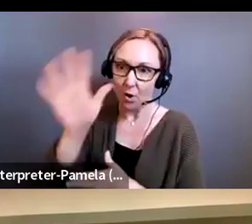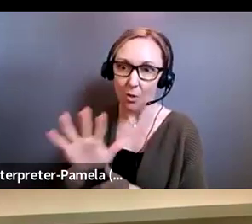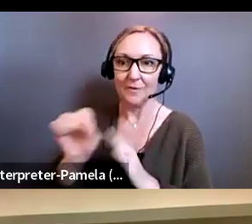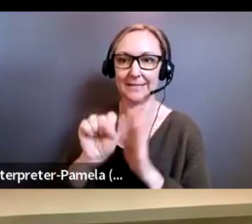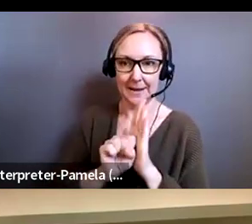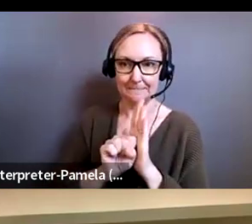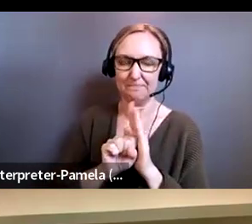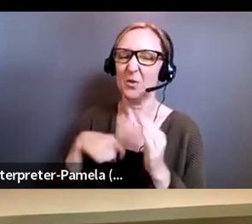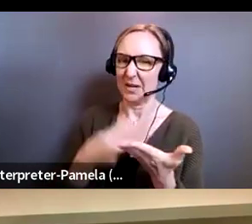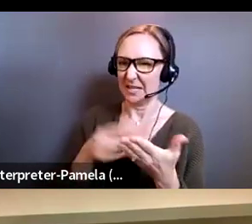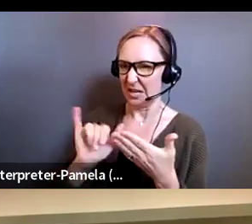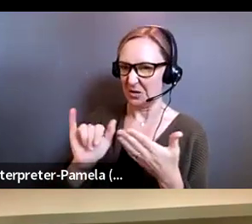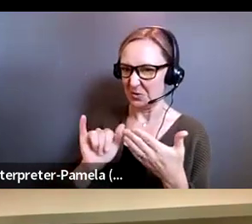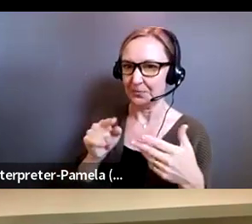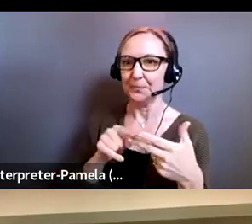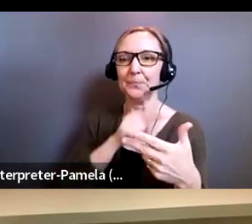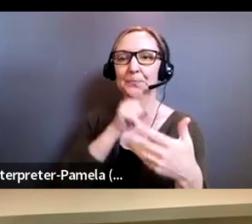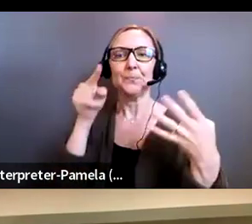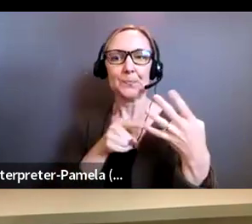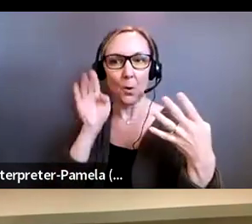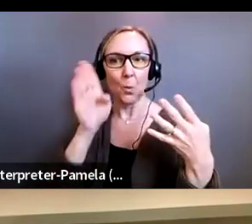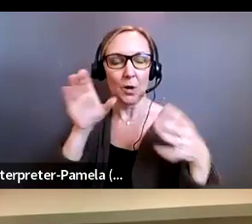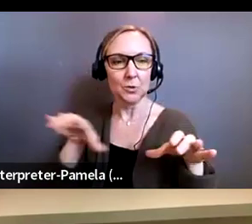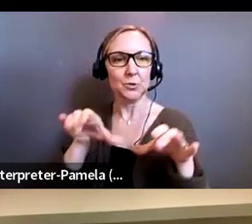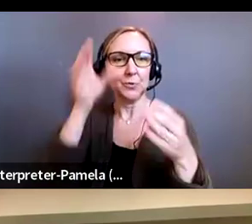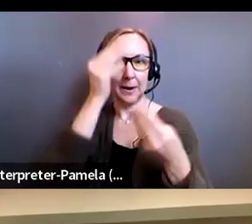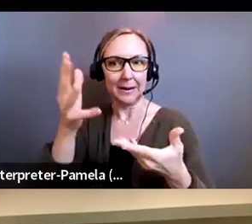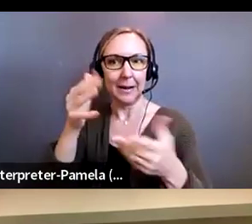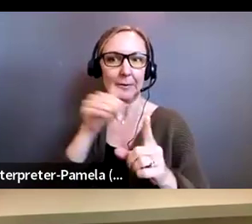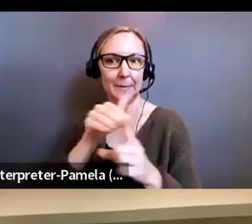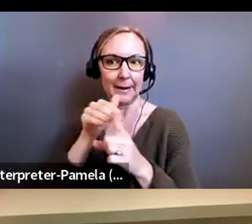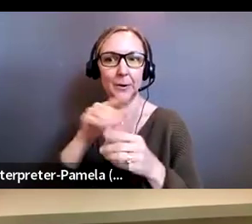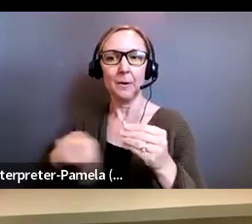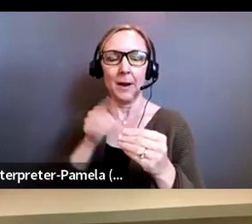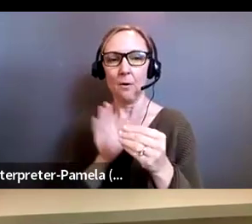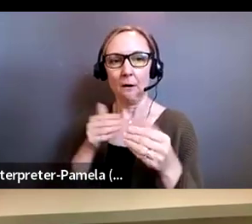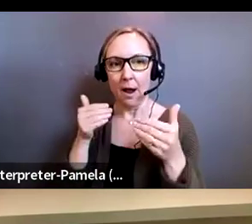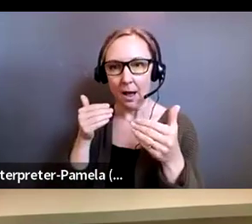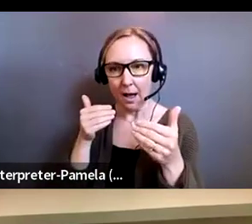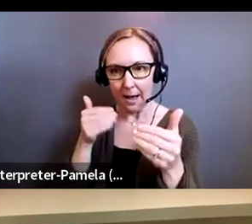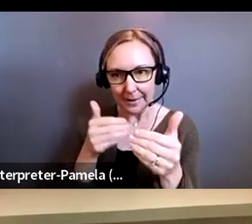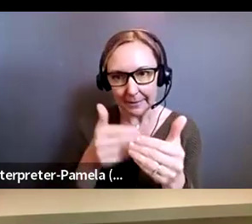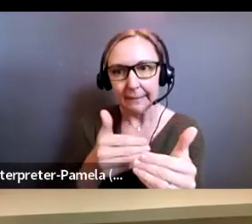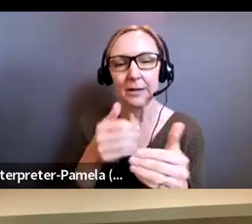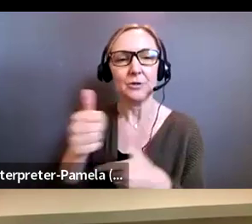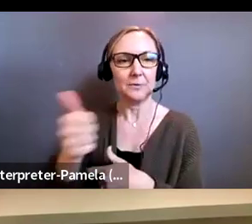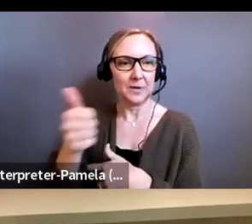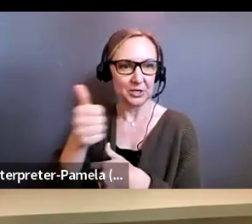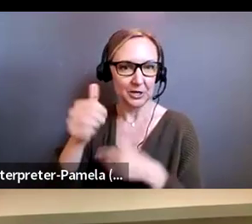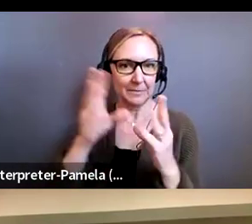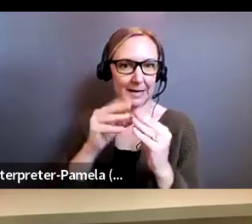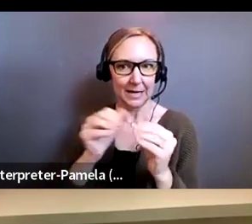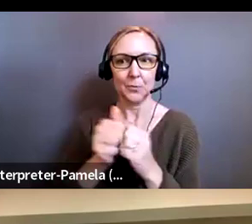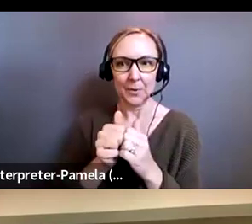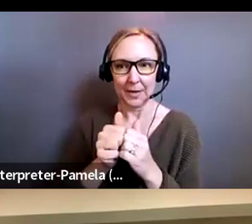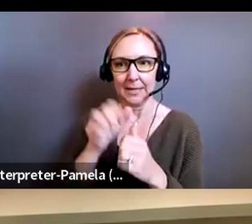that. We are going to give an update and reminder about our upcoming transportation meeting that the Department of